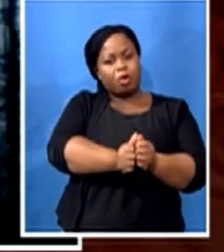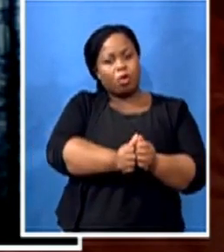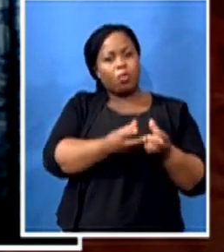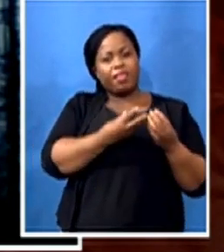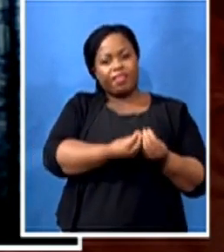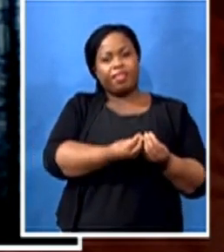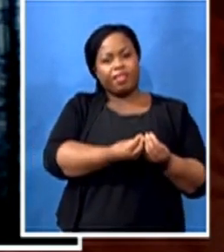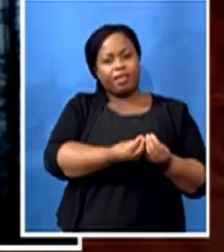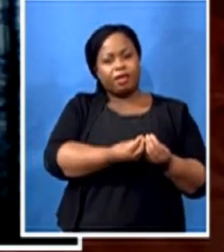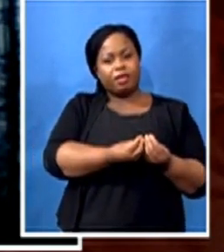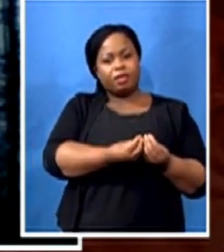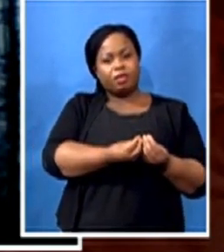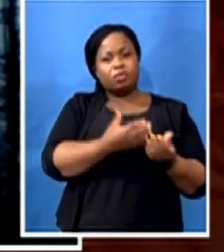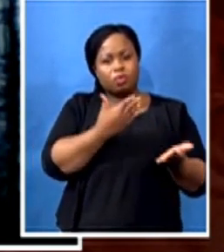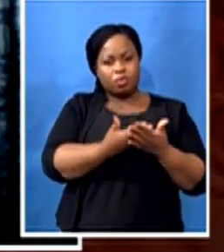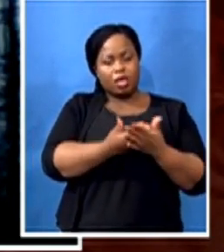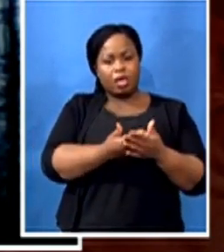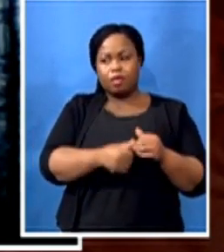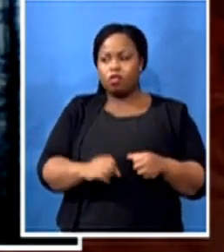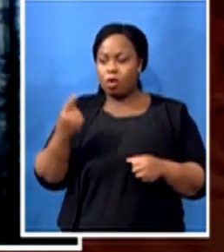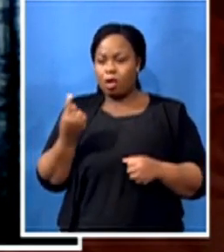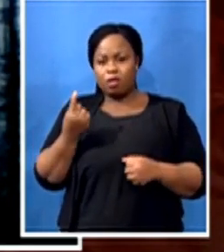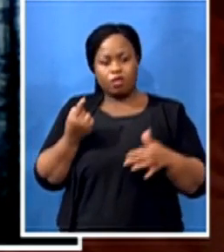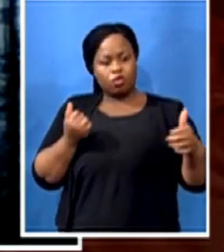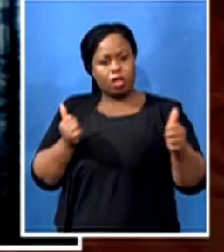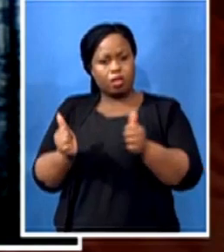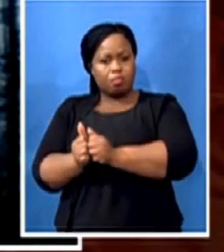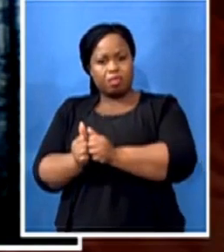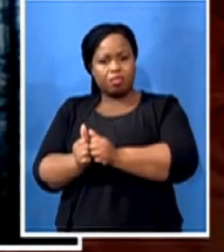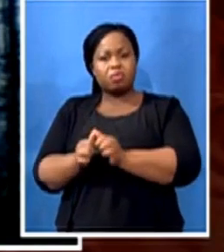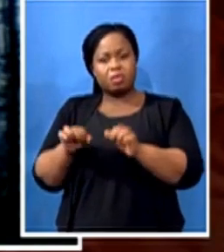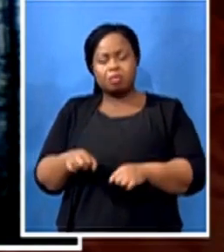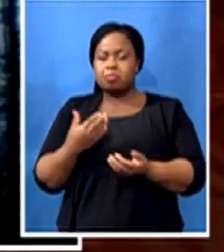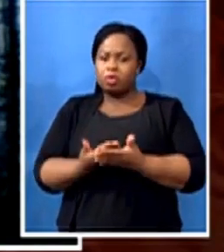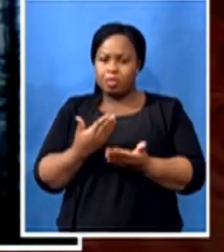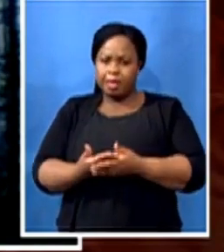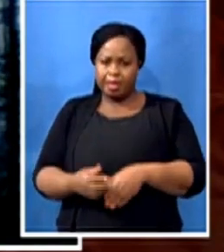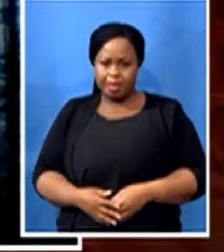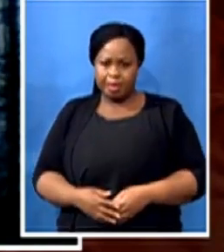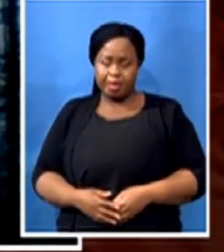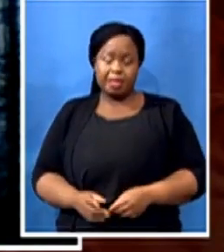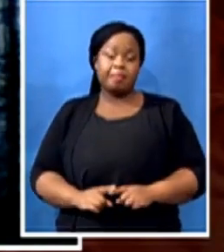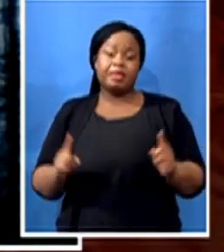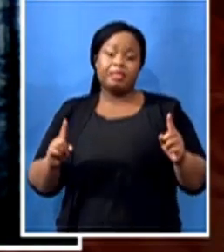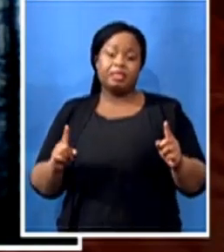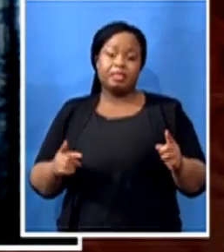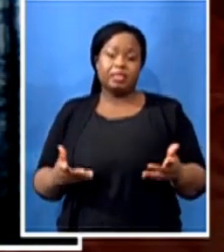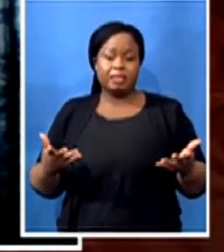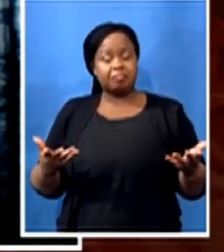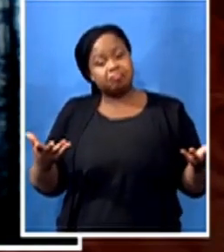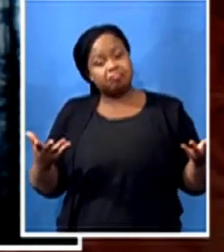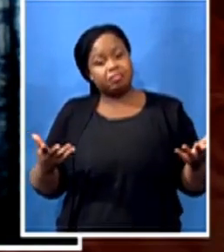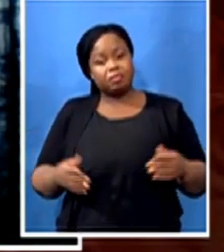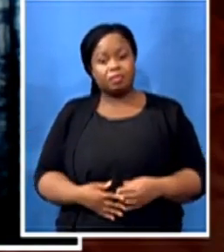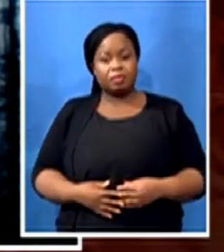in that respect. That is indeed a possibility. But again, my anticipation is